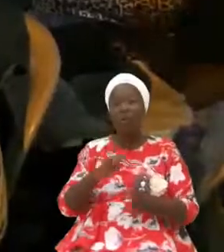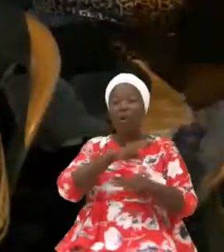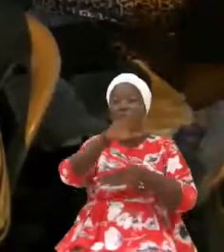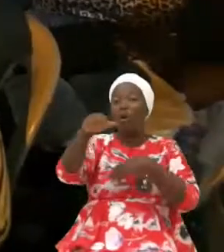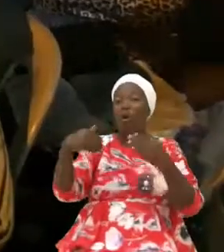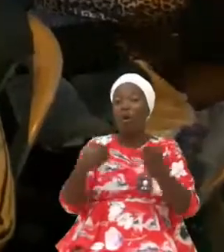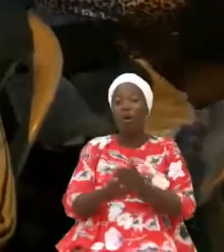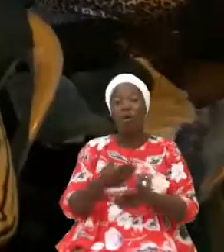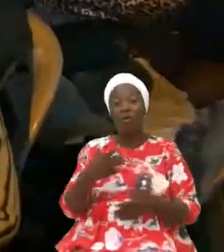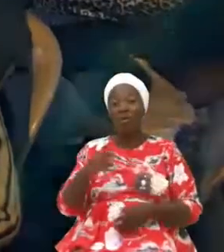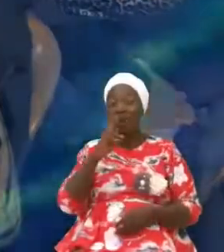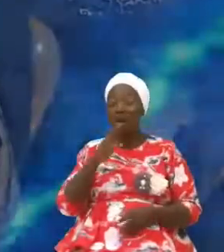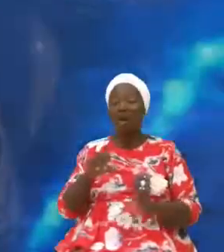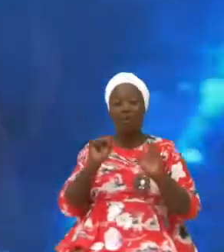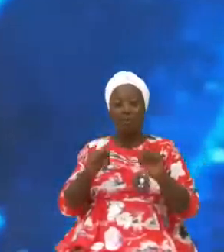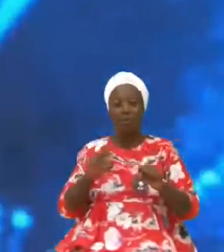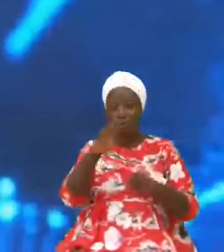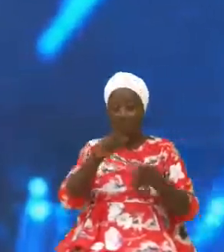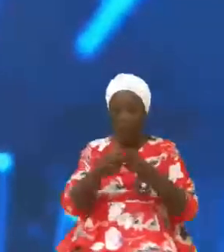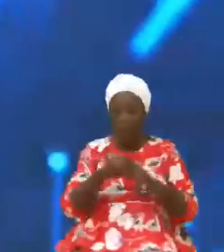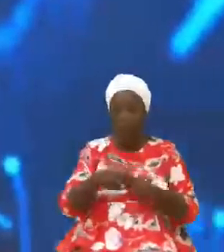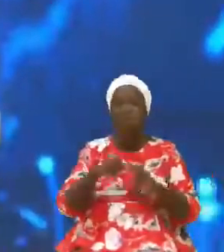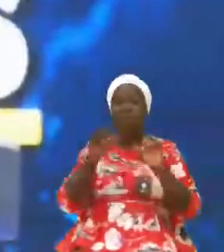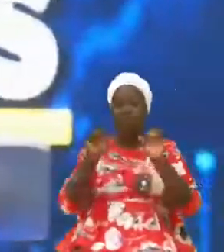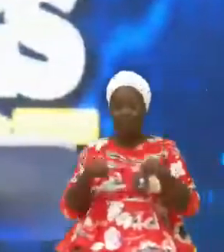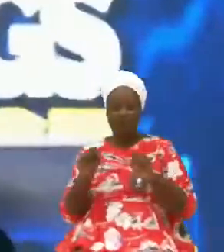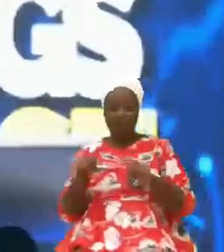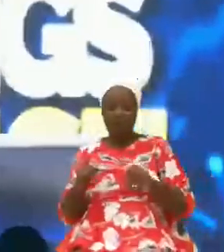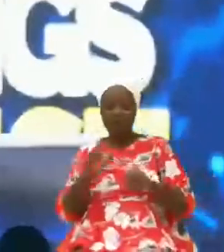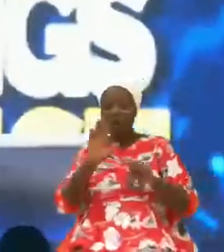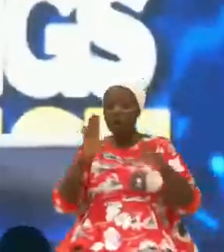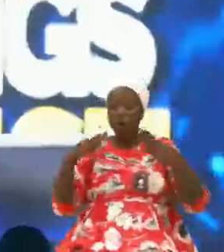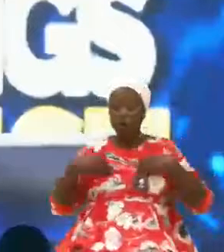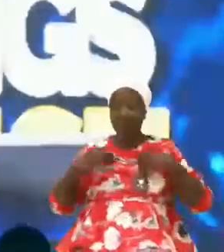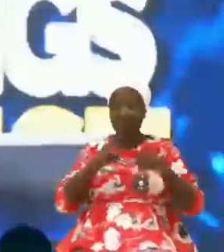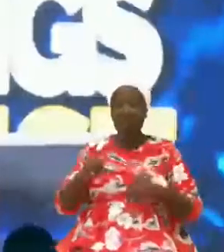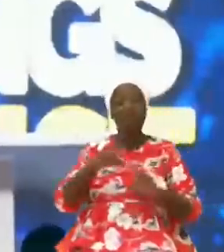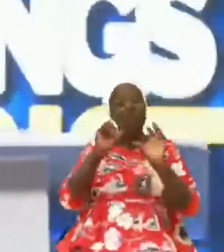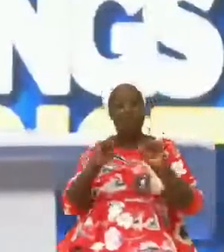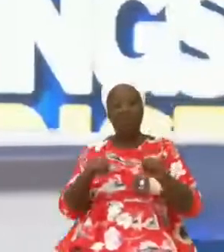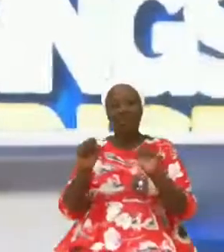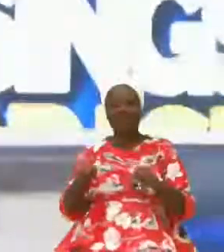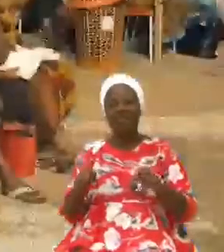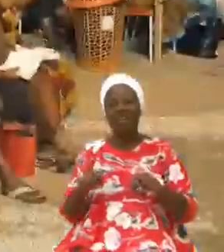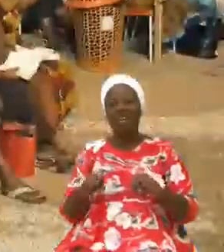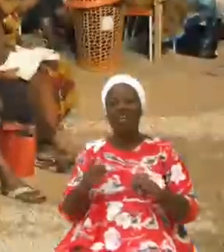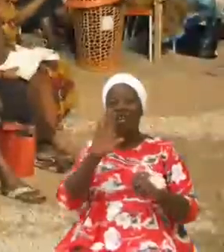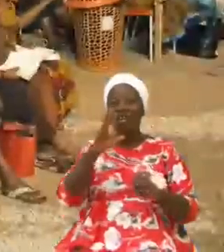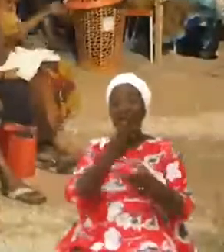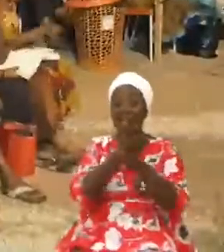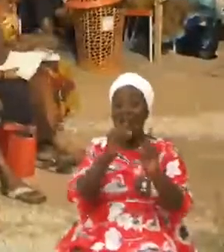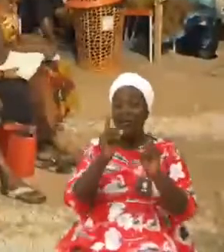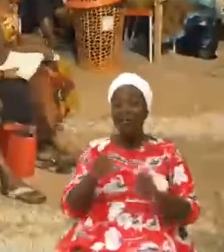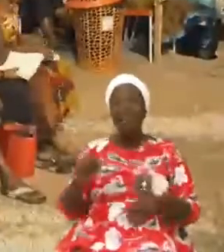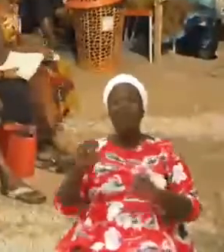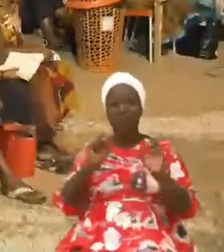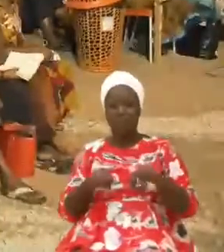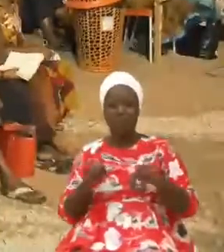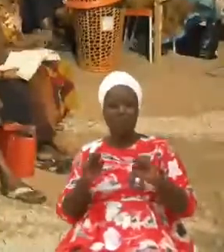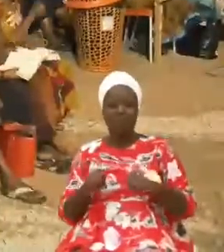all things are possible. Your case, possible. Your